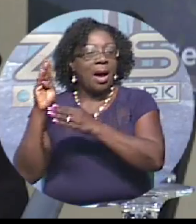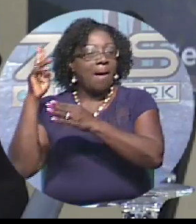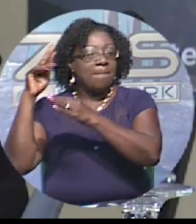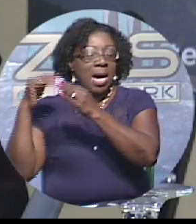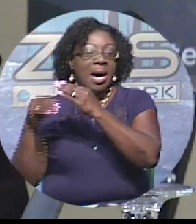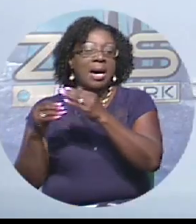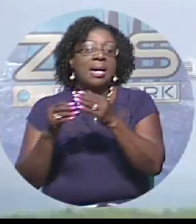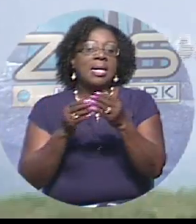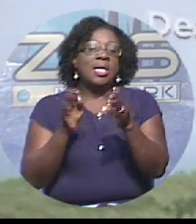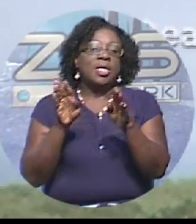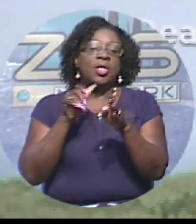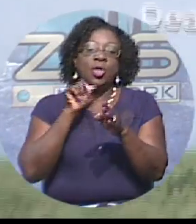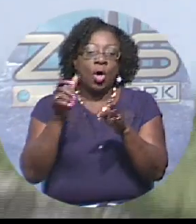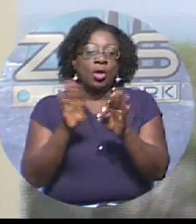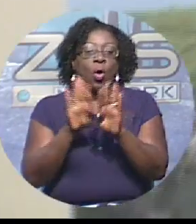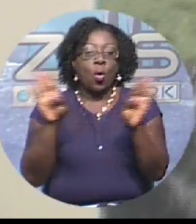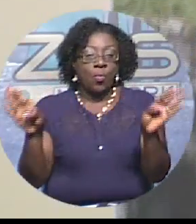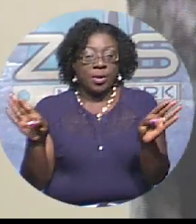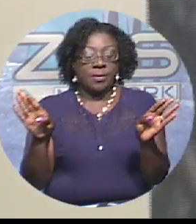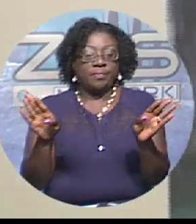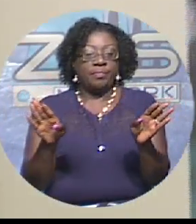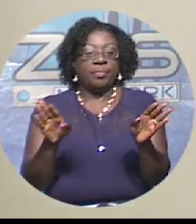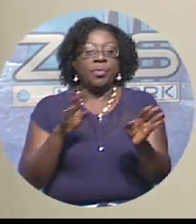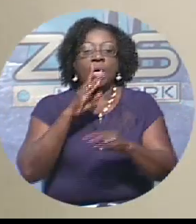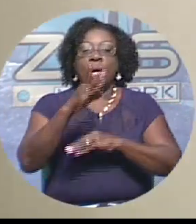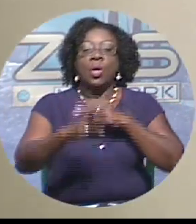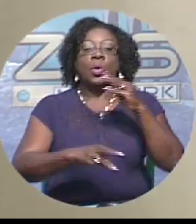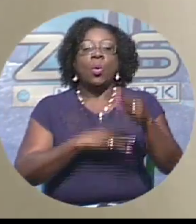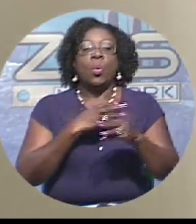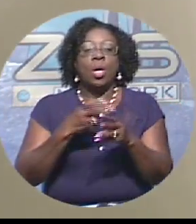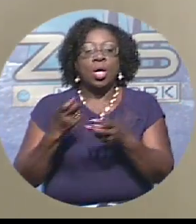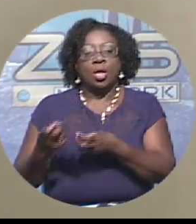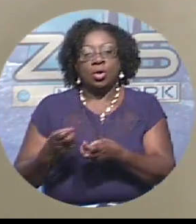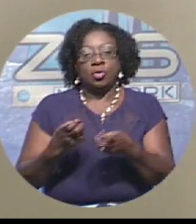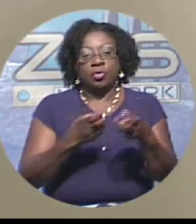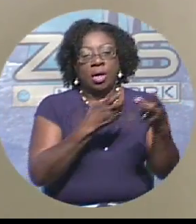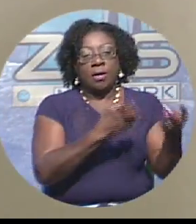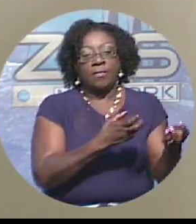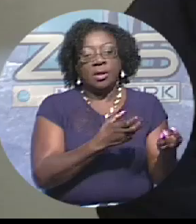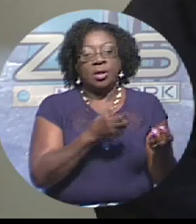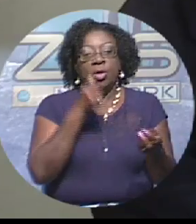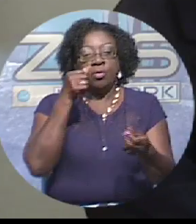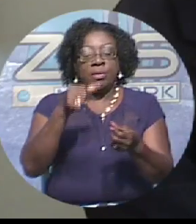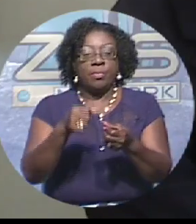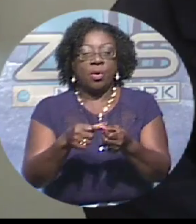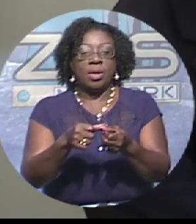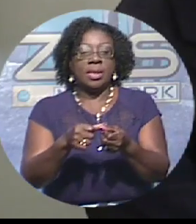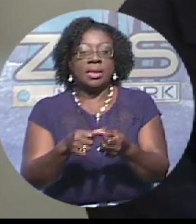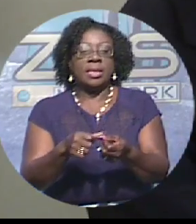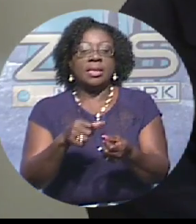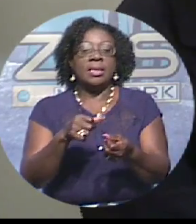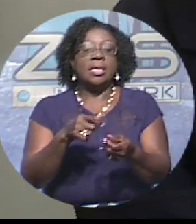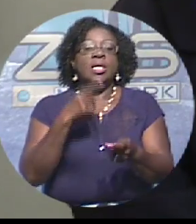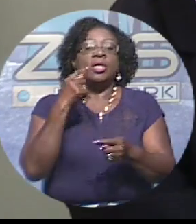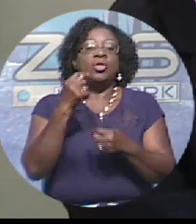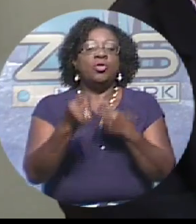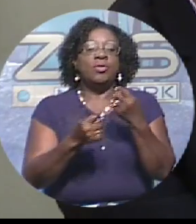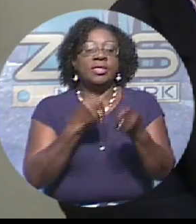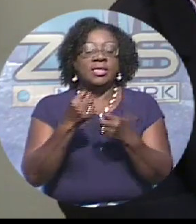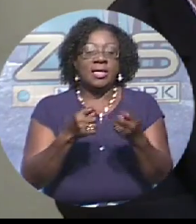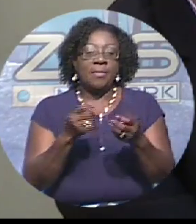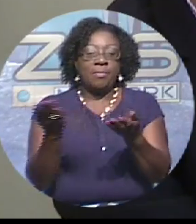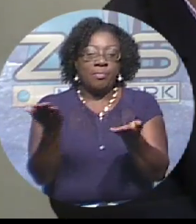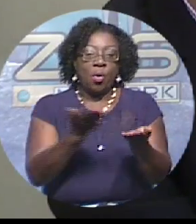in opening. The World Travel and Tourism Council's 2015 report indicates tourism handed the Bahamas more